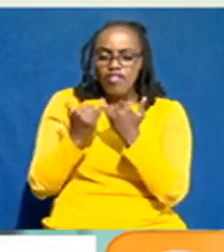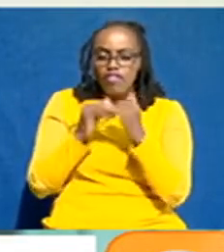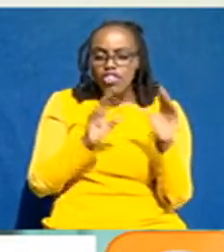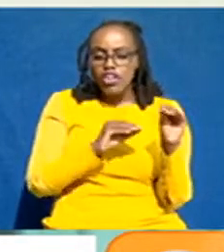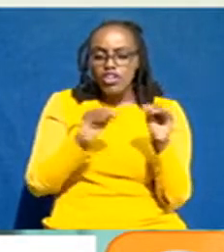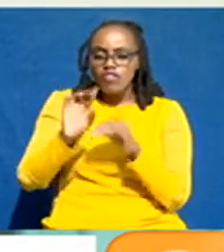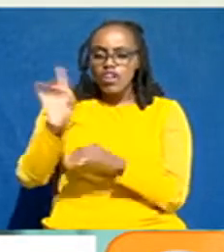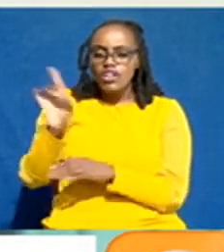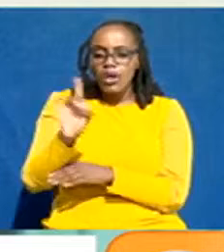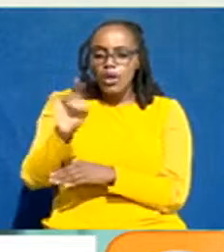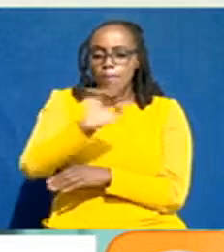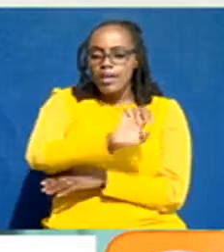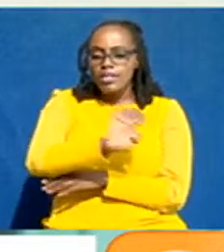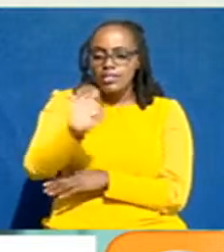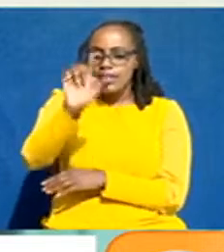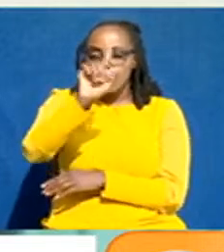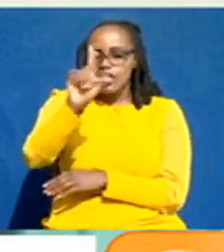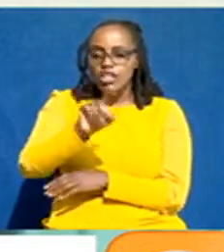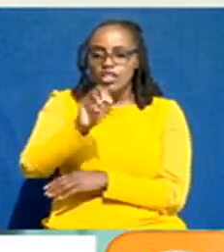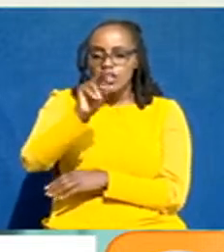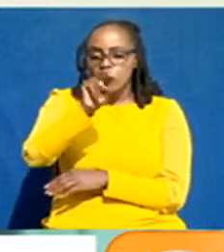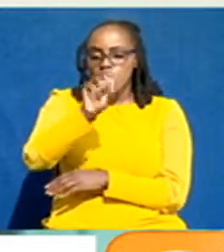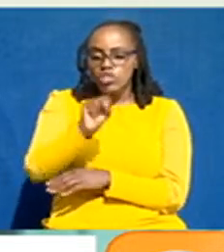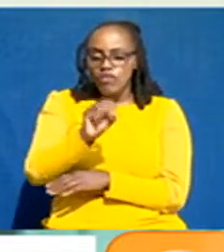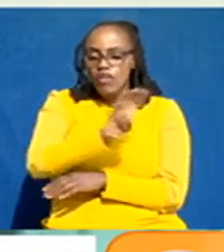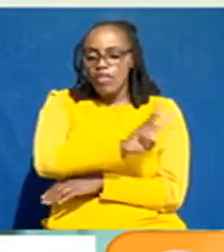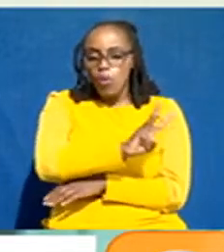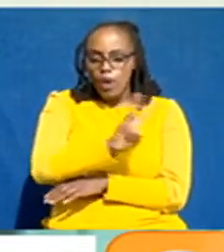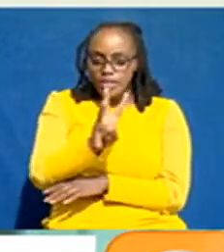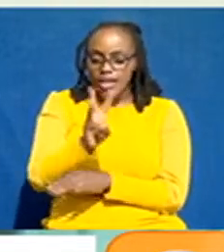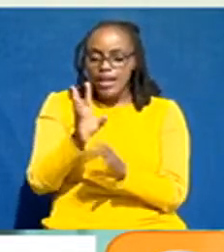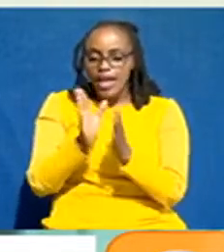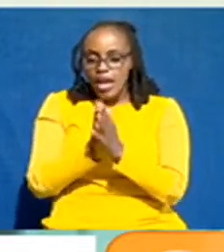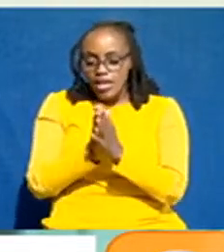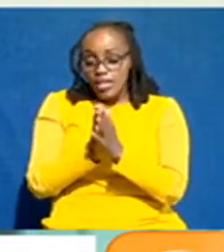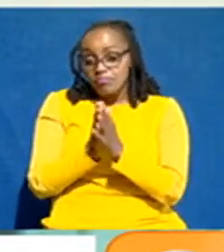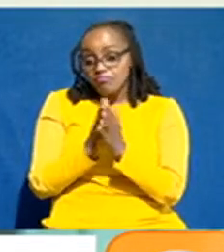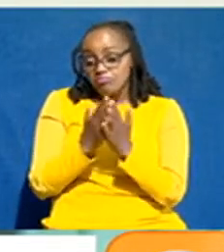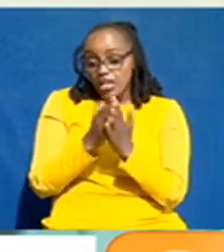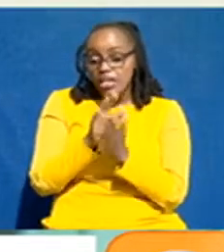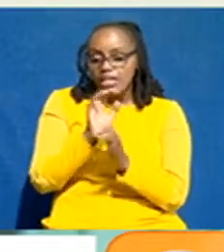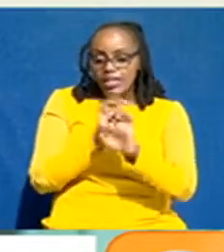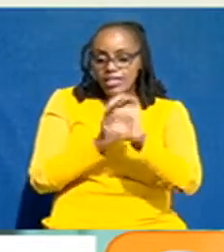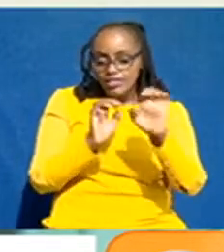the Nairobi eastern zones and also the western and southern zones. Now,